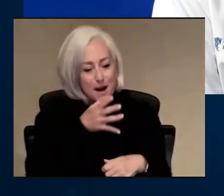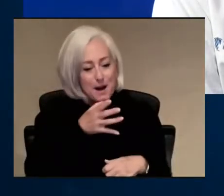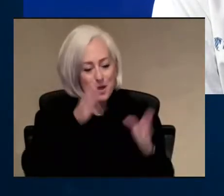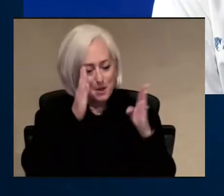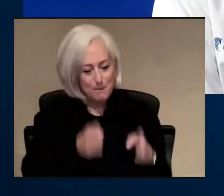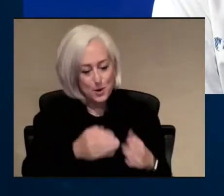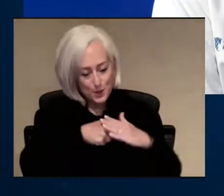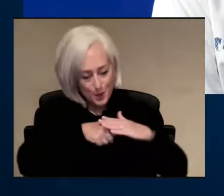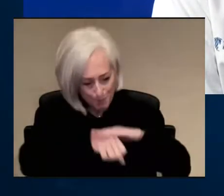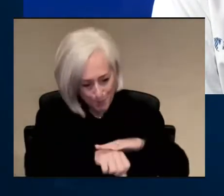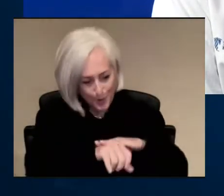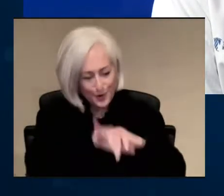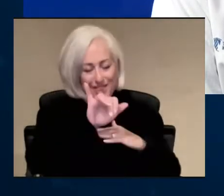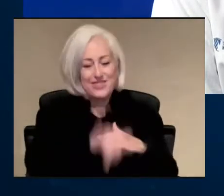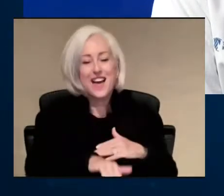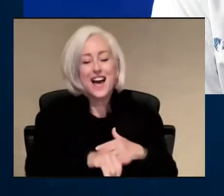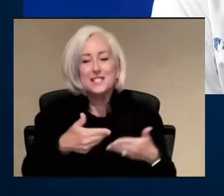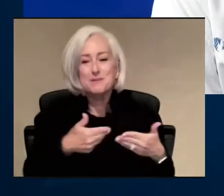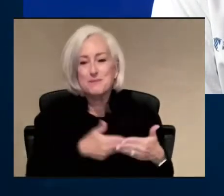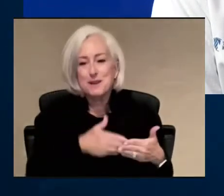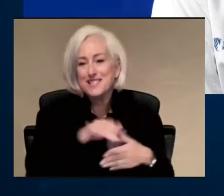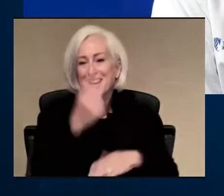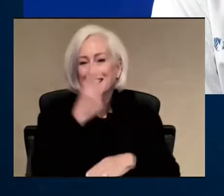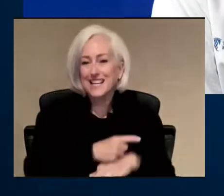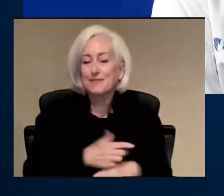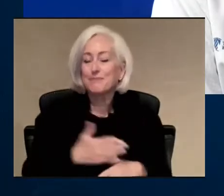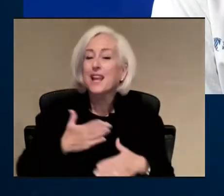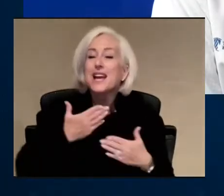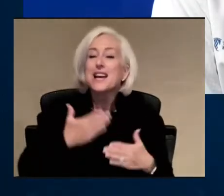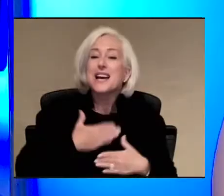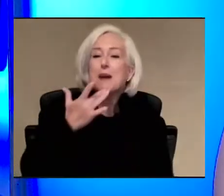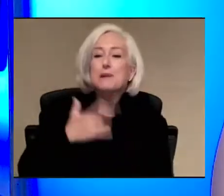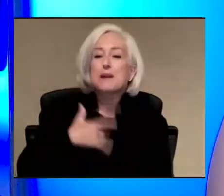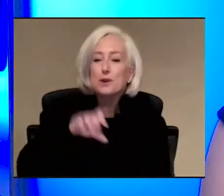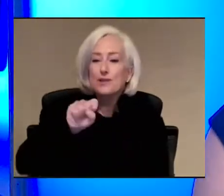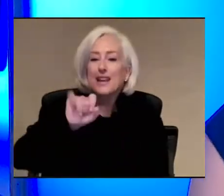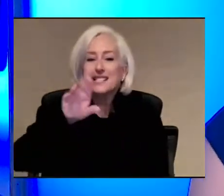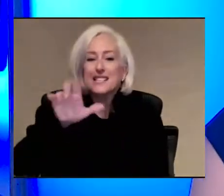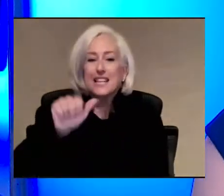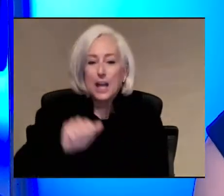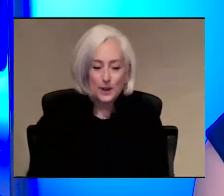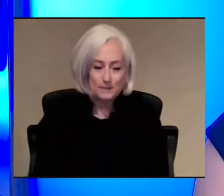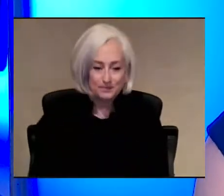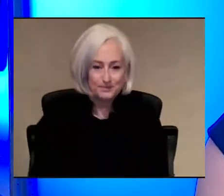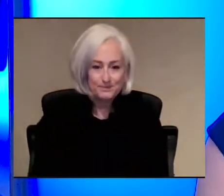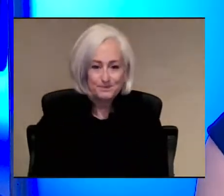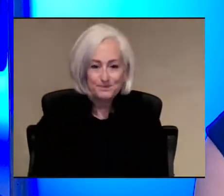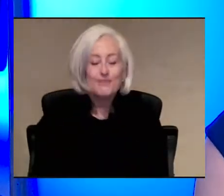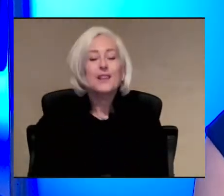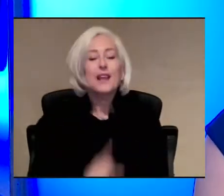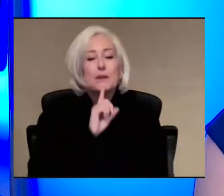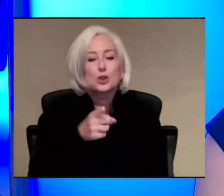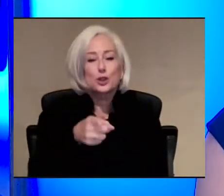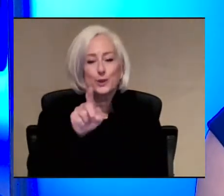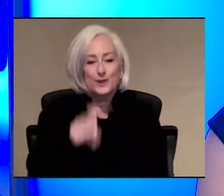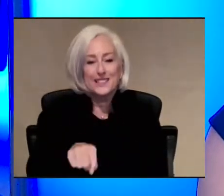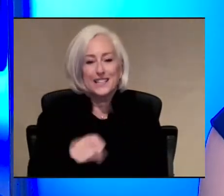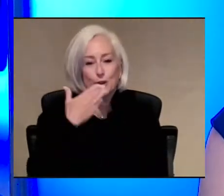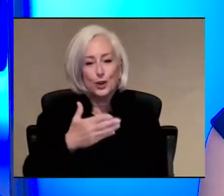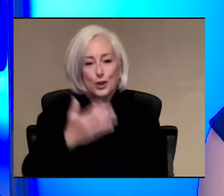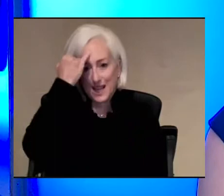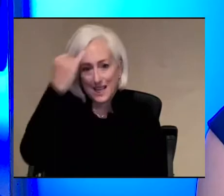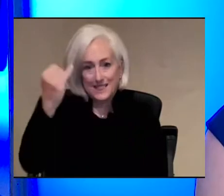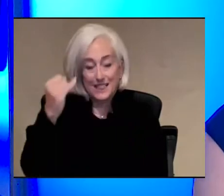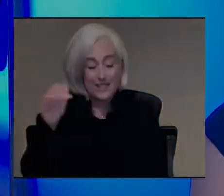one who gave birth. So yes, happy birthday, Sierra. Okay, so, but I'm sure you need some good ideas. So we are asking our viewers to please send in, use